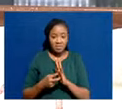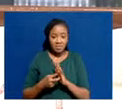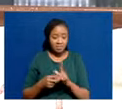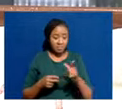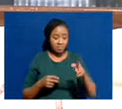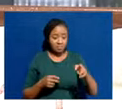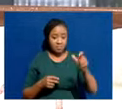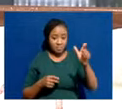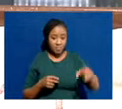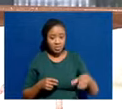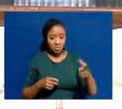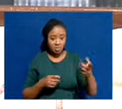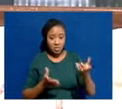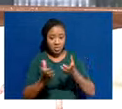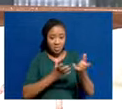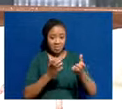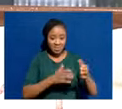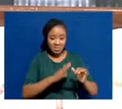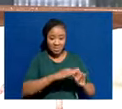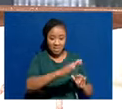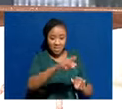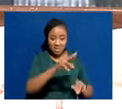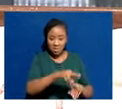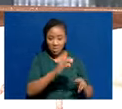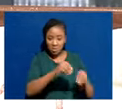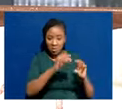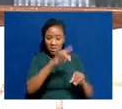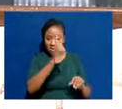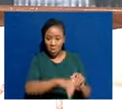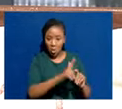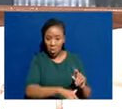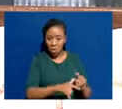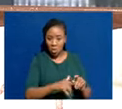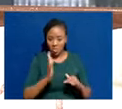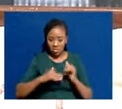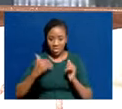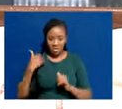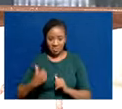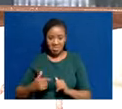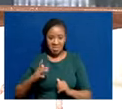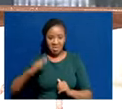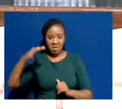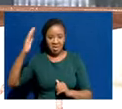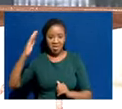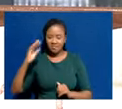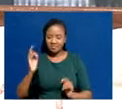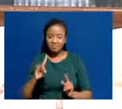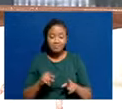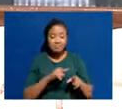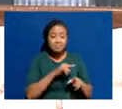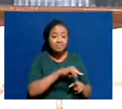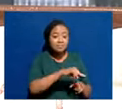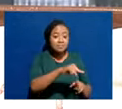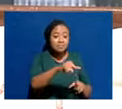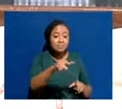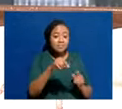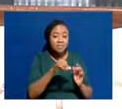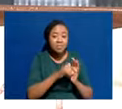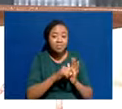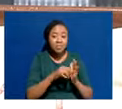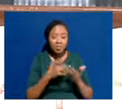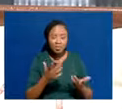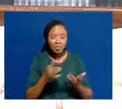street is doing less of a job. Now, they are also victims of non-responsive